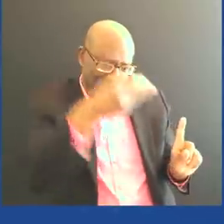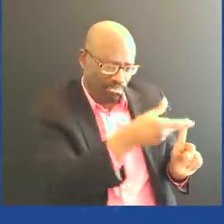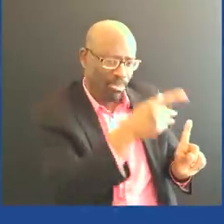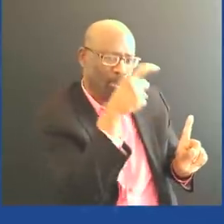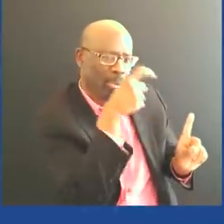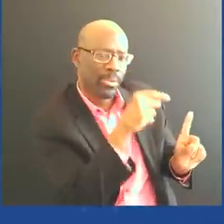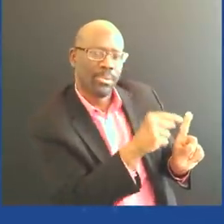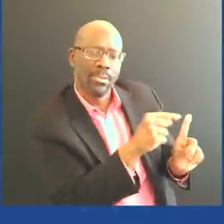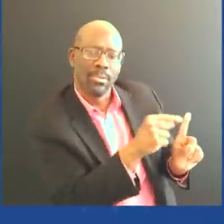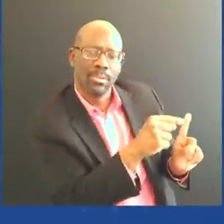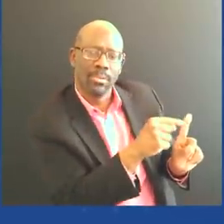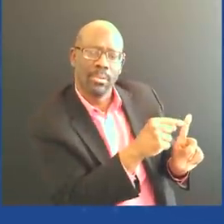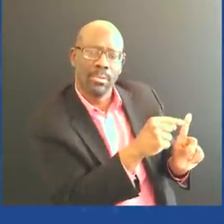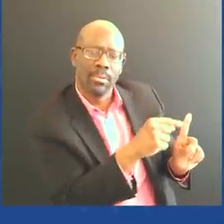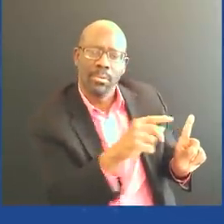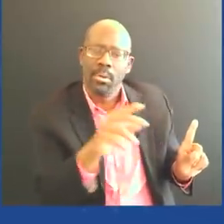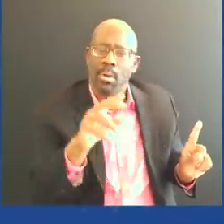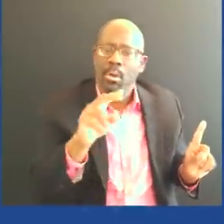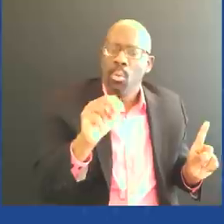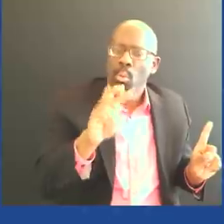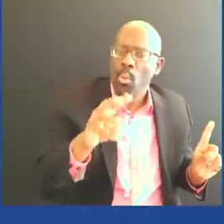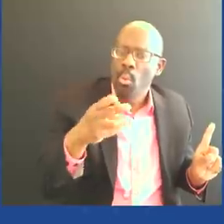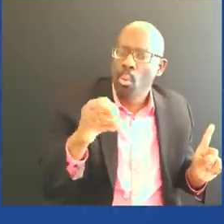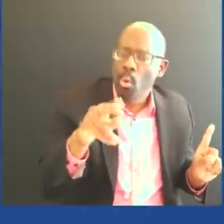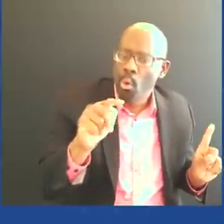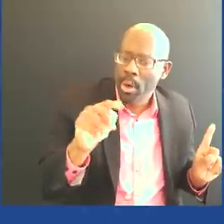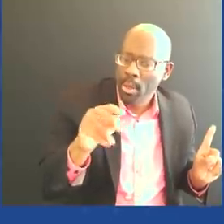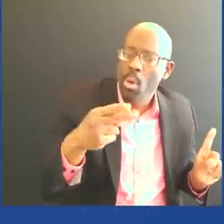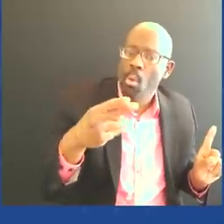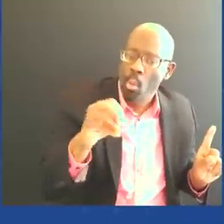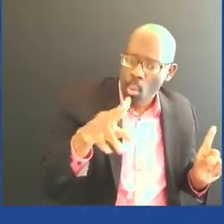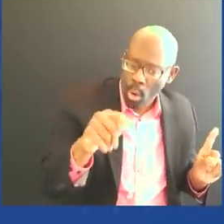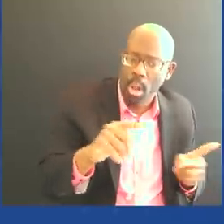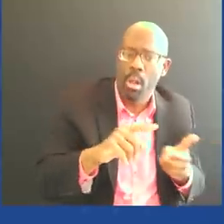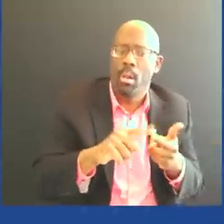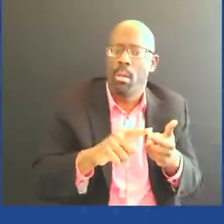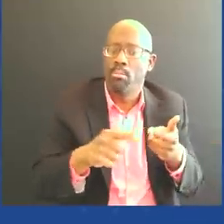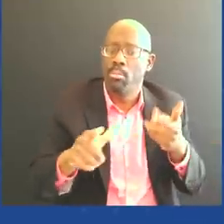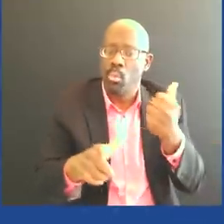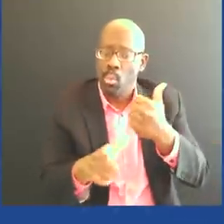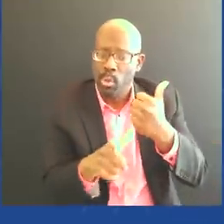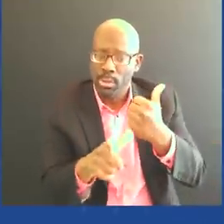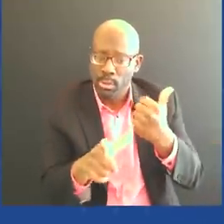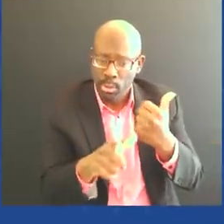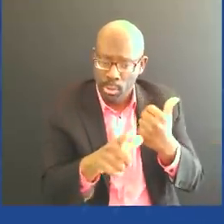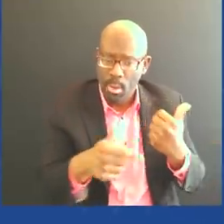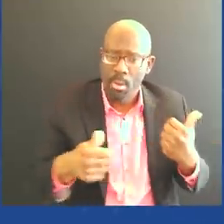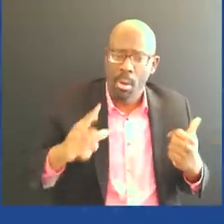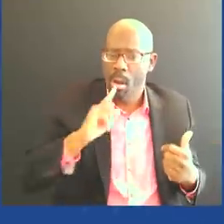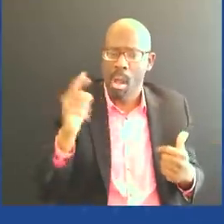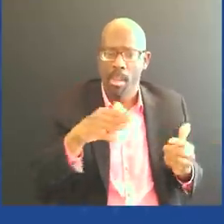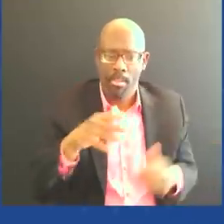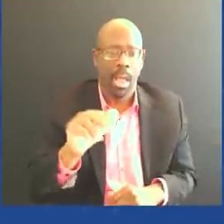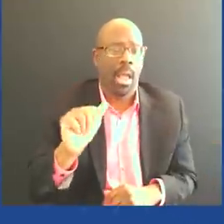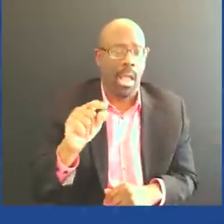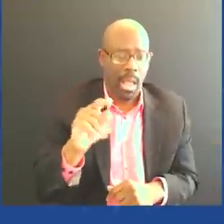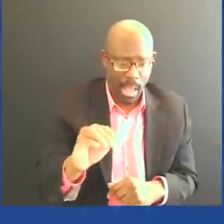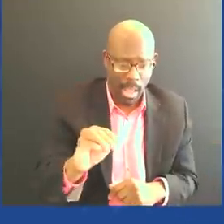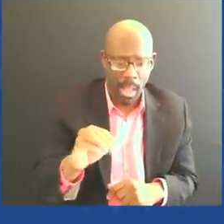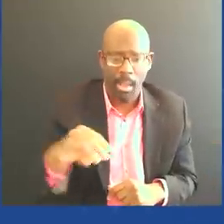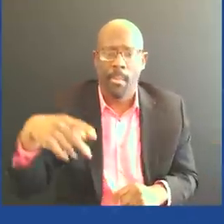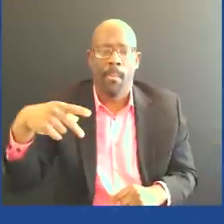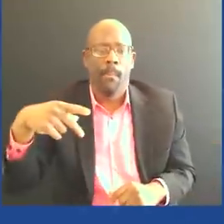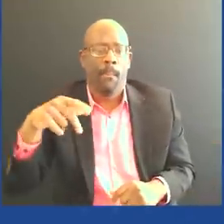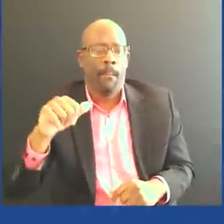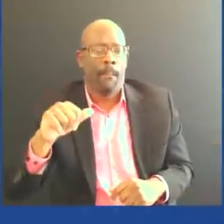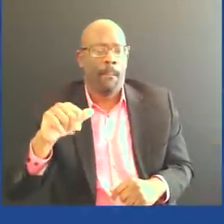Parkinson as they provide leadership to the crew of 136 plank